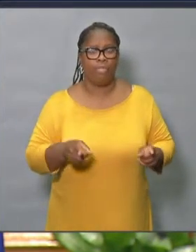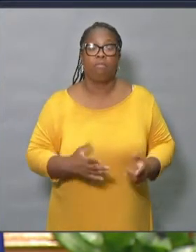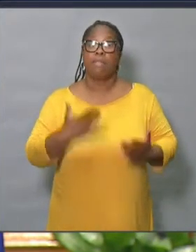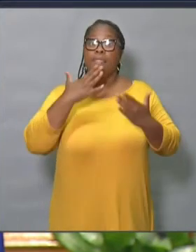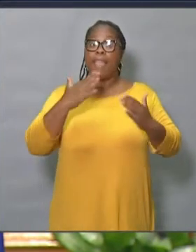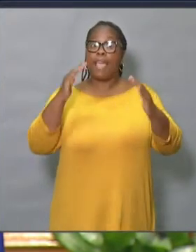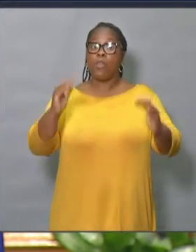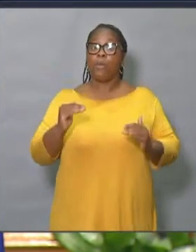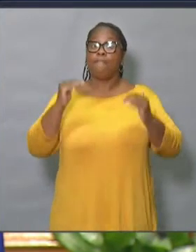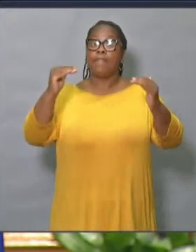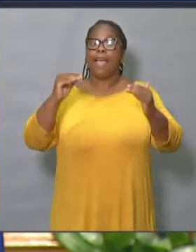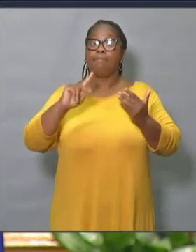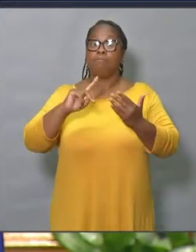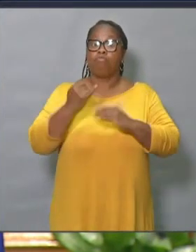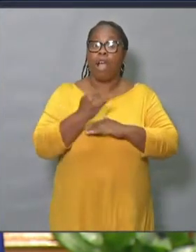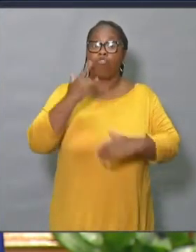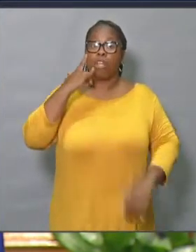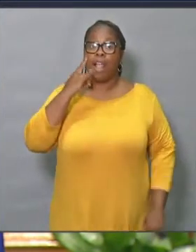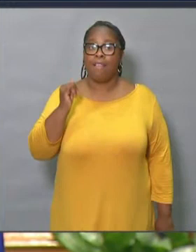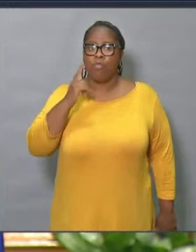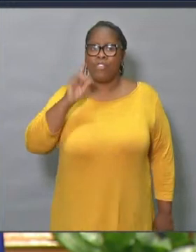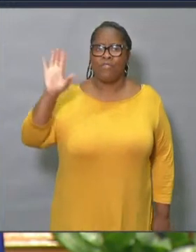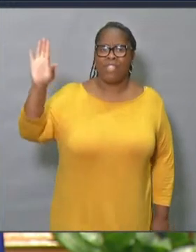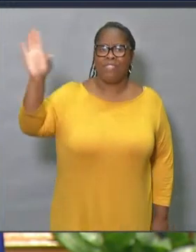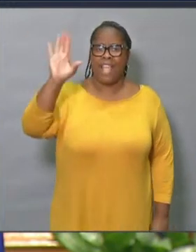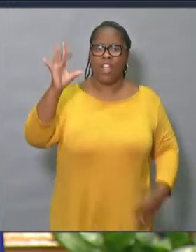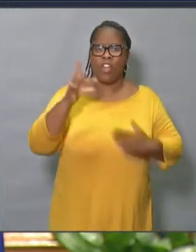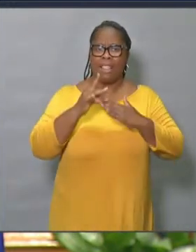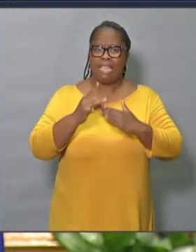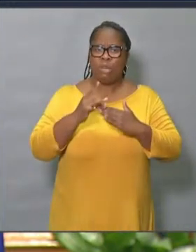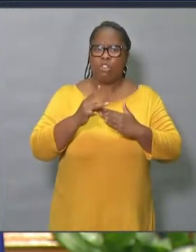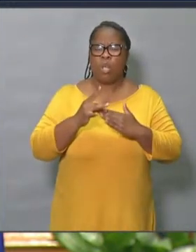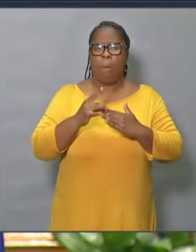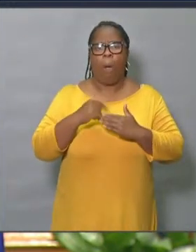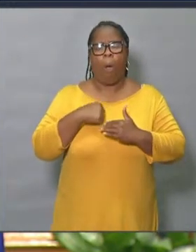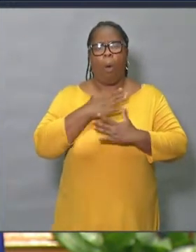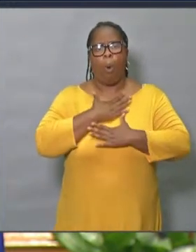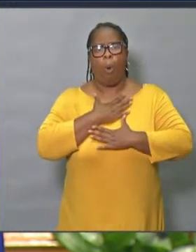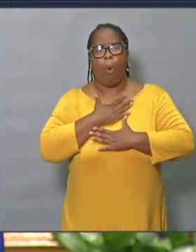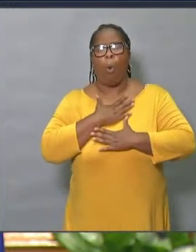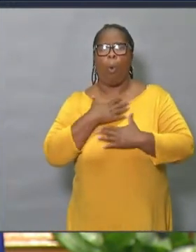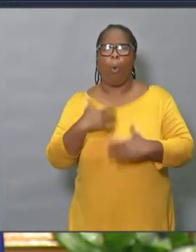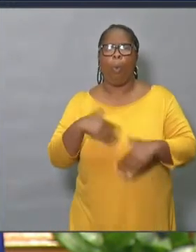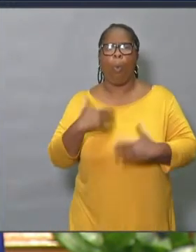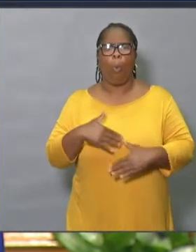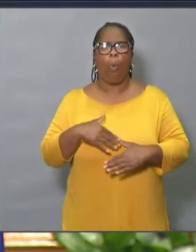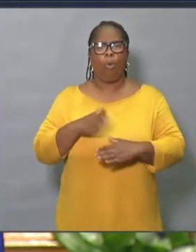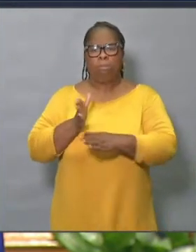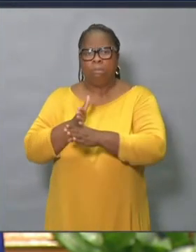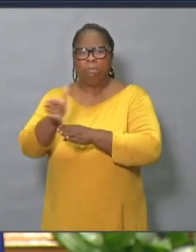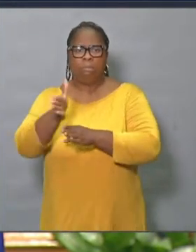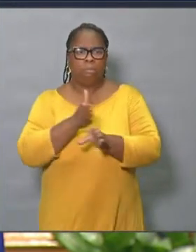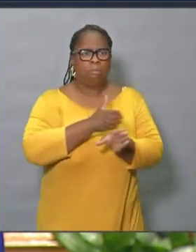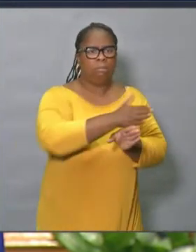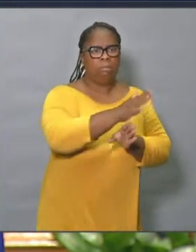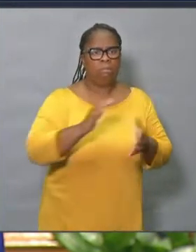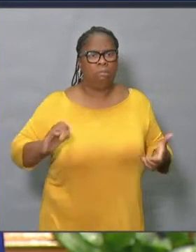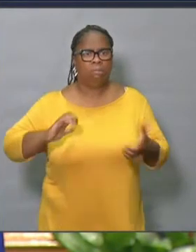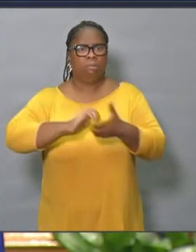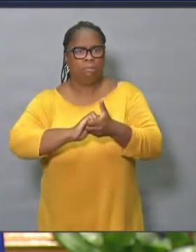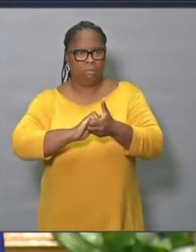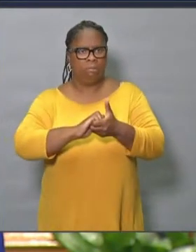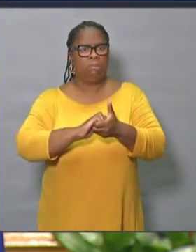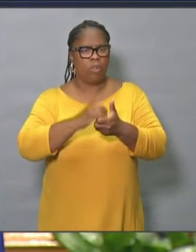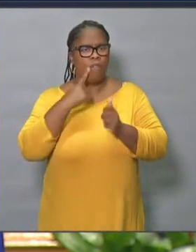Advancement Project California for their leadership, and I have immense gratitude to the cross-sector group that has come together